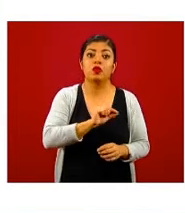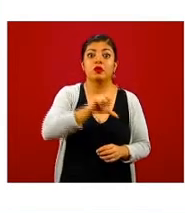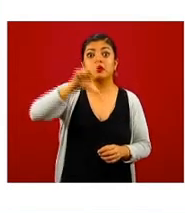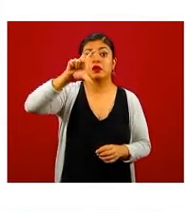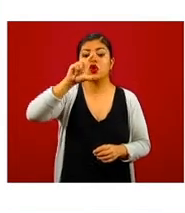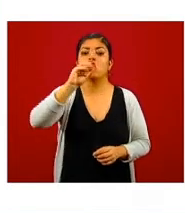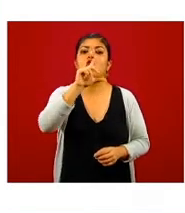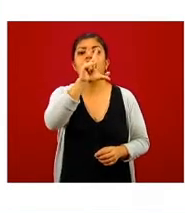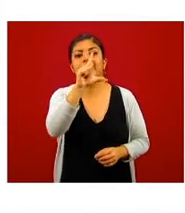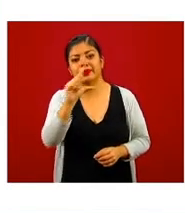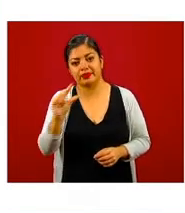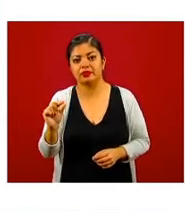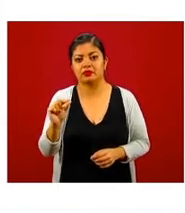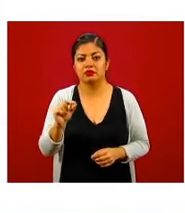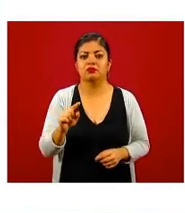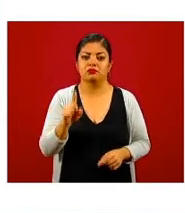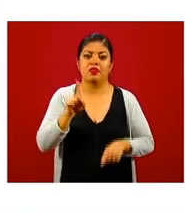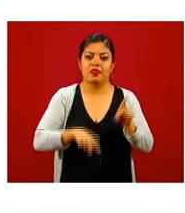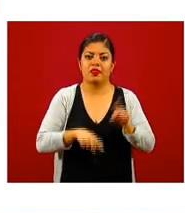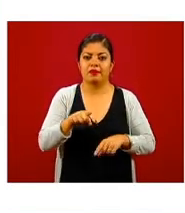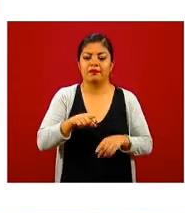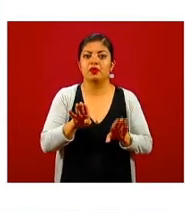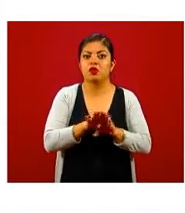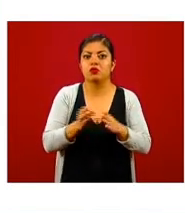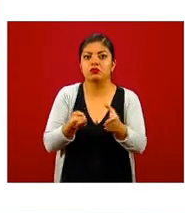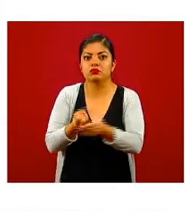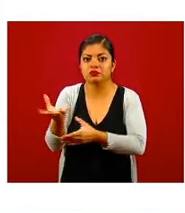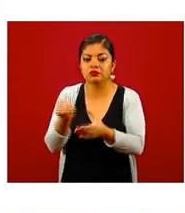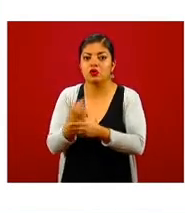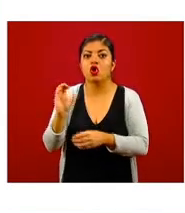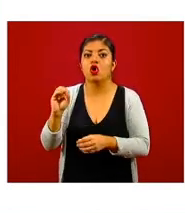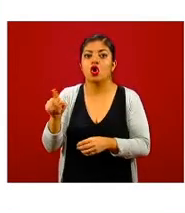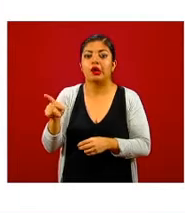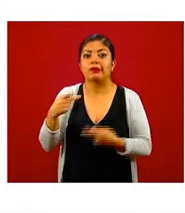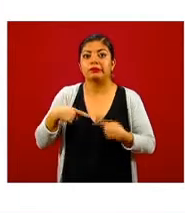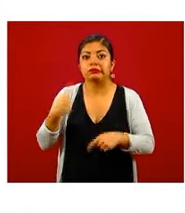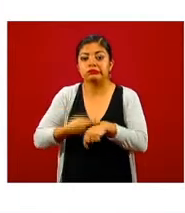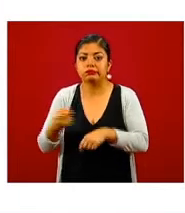healthy percentage of beds that are available for those people.